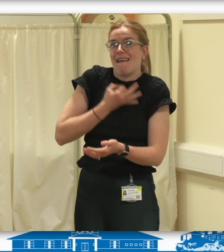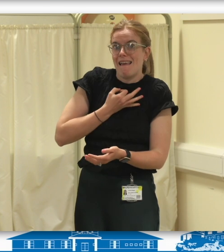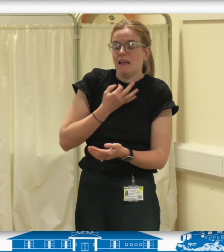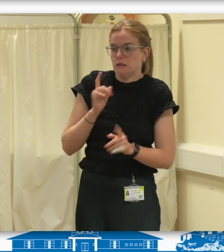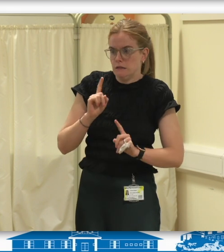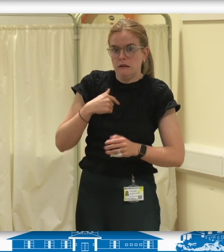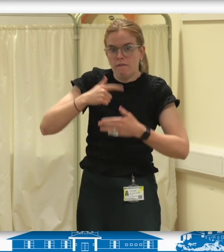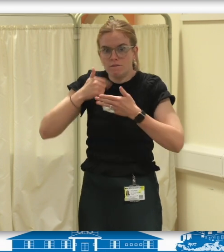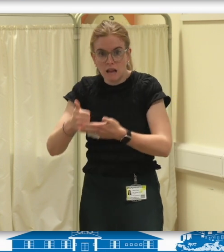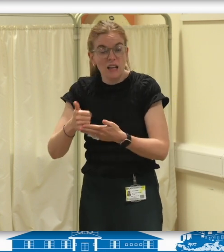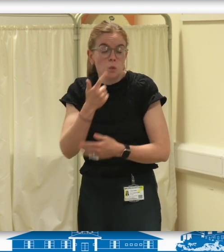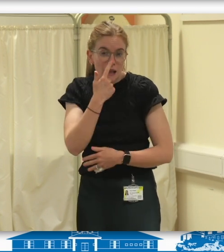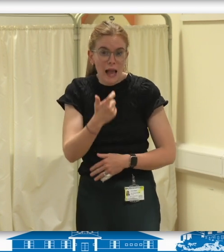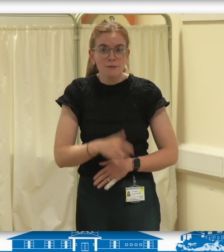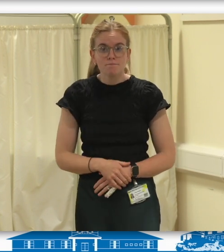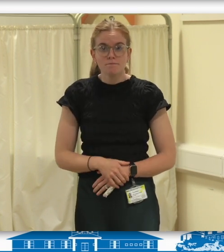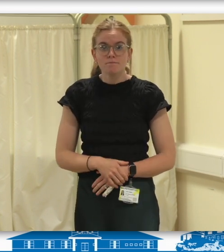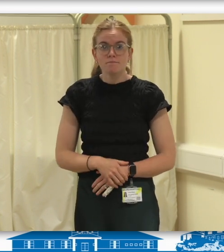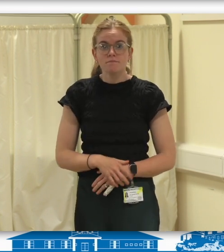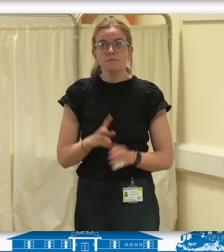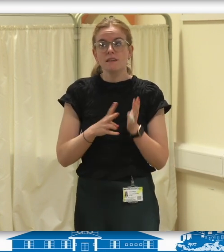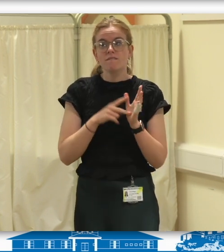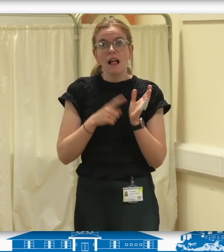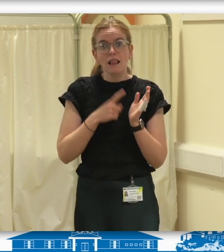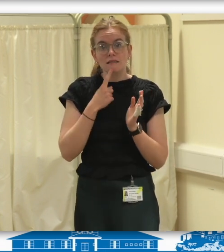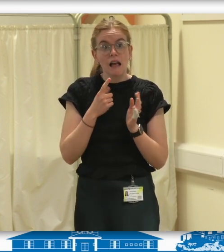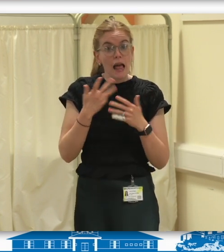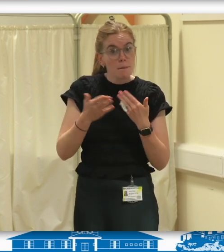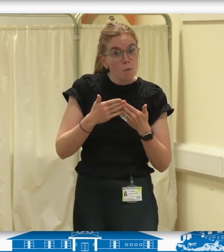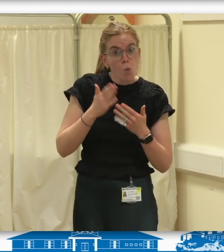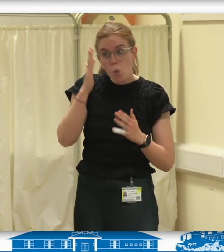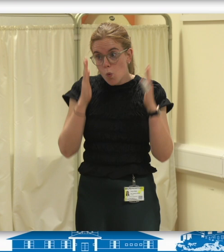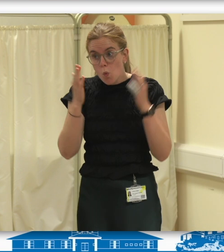opinion. Have we got any more questions in the room at all?